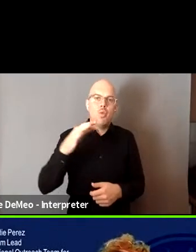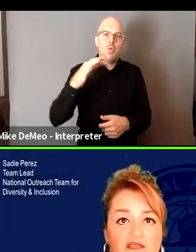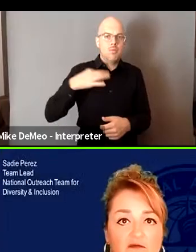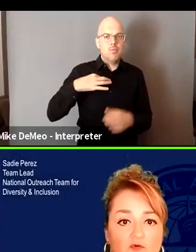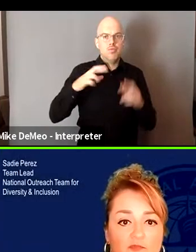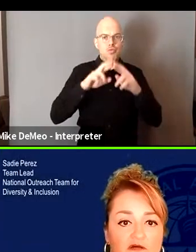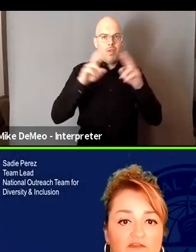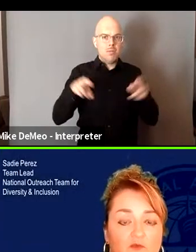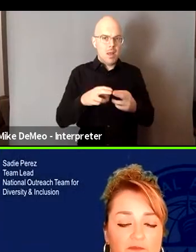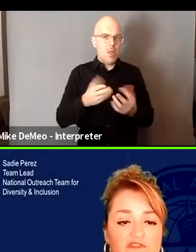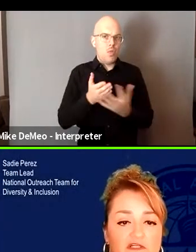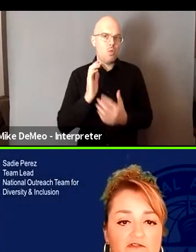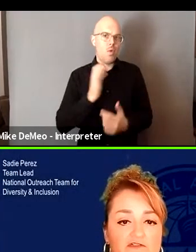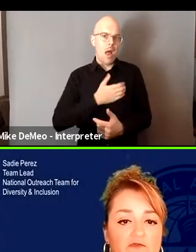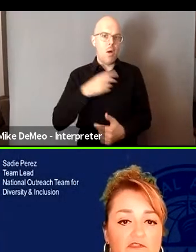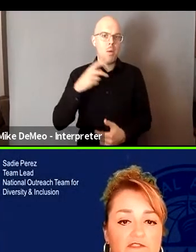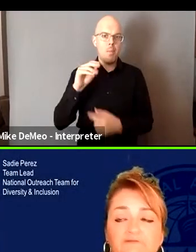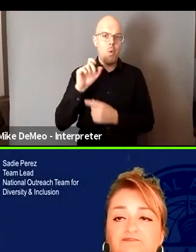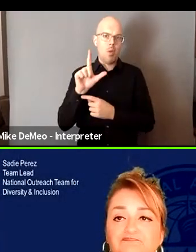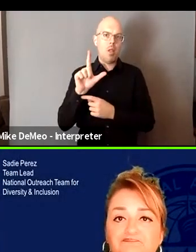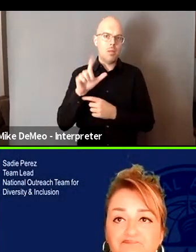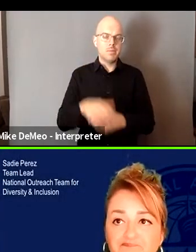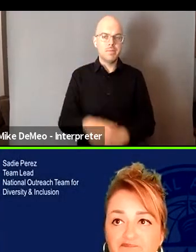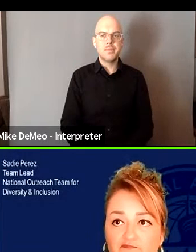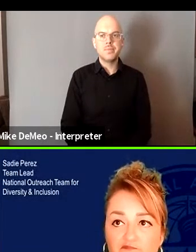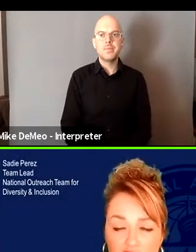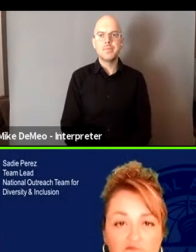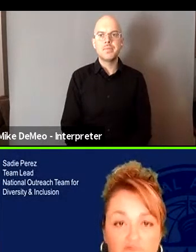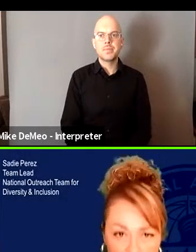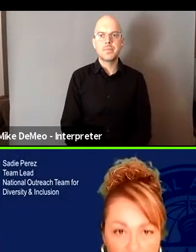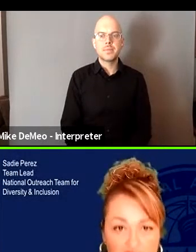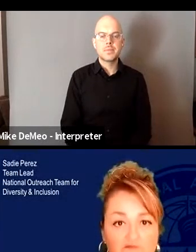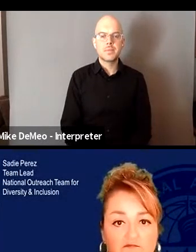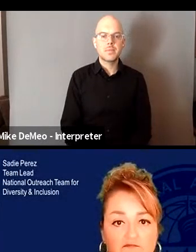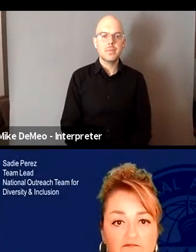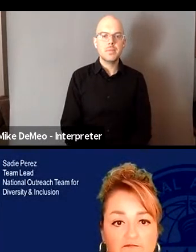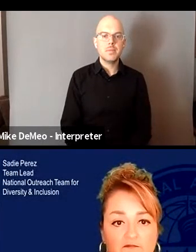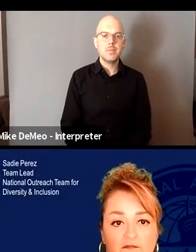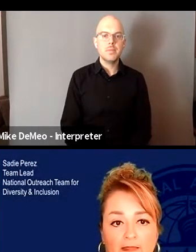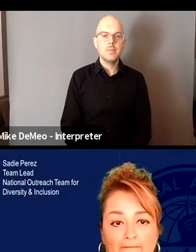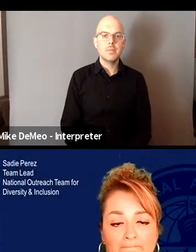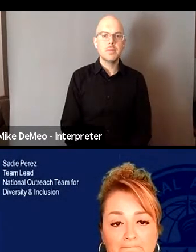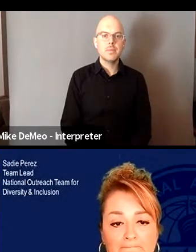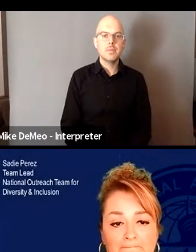in place that will be on the website here shortly. Thank you, Sadie.